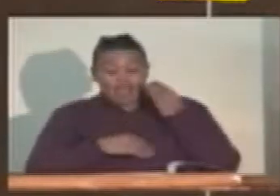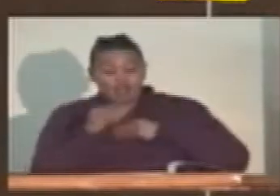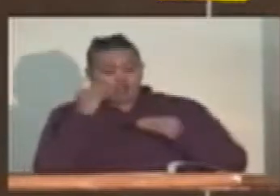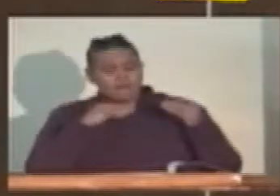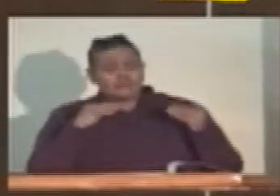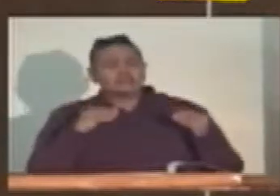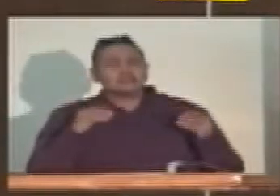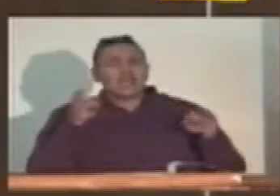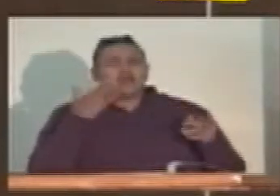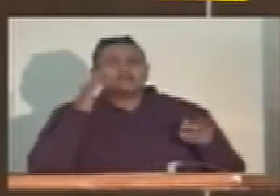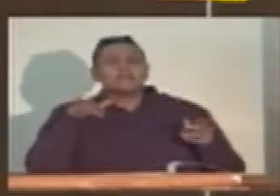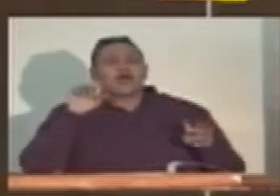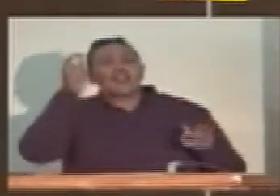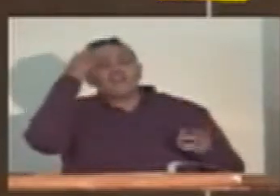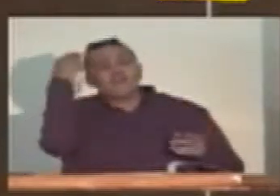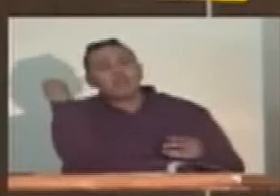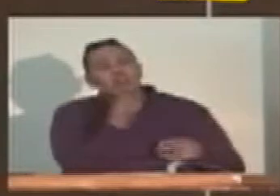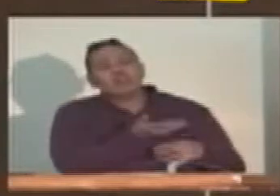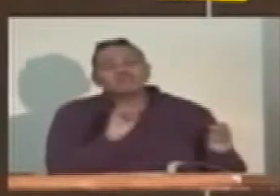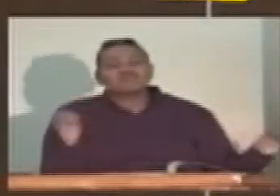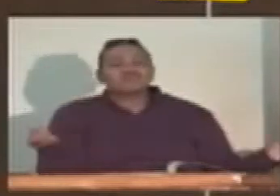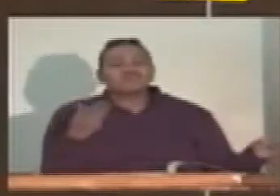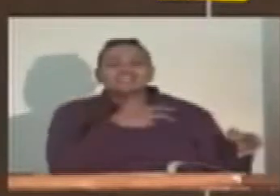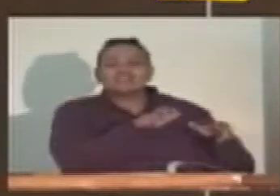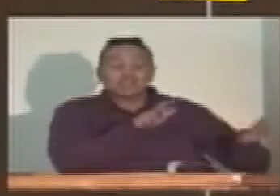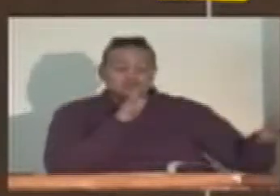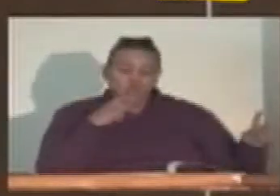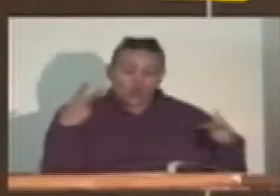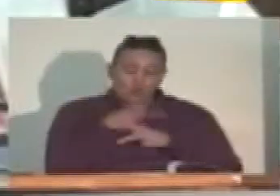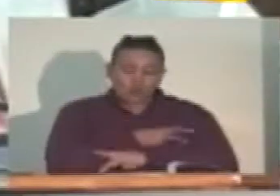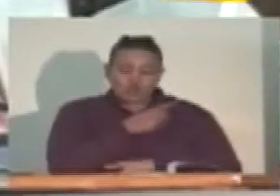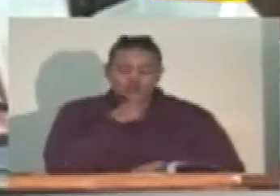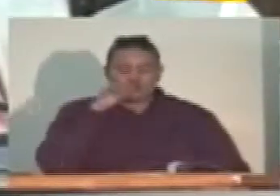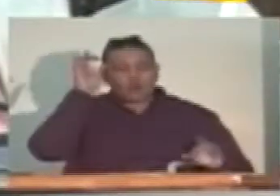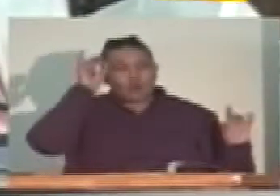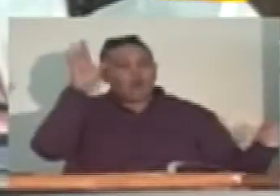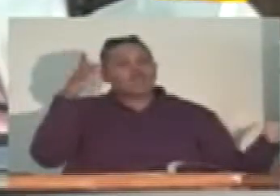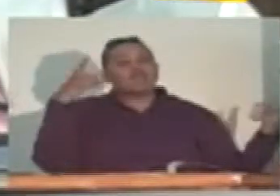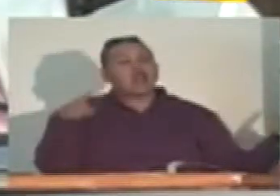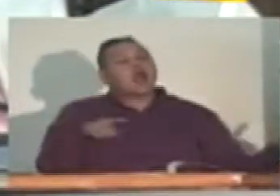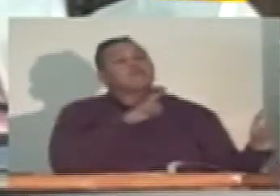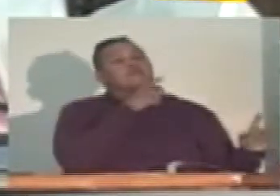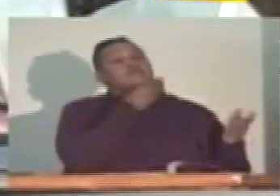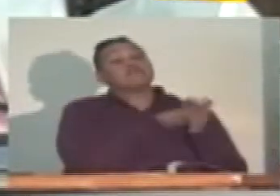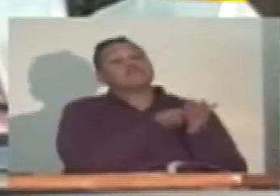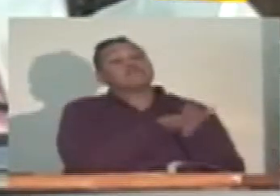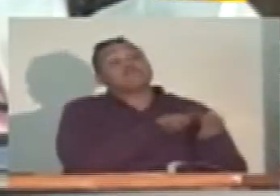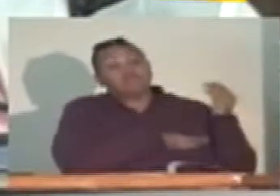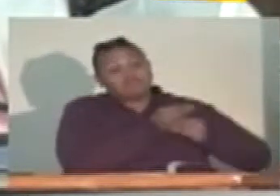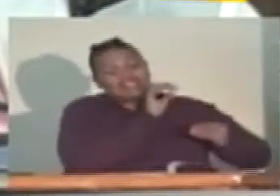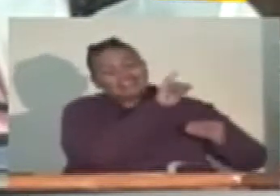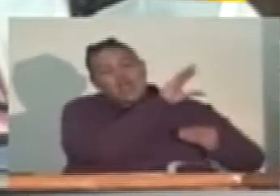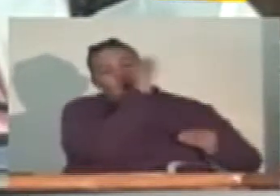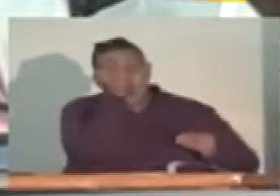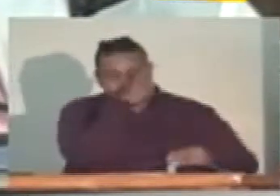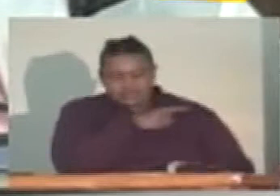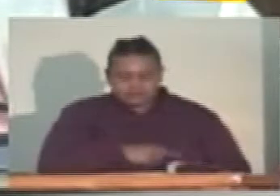inadequate government investment over the years have only worsened the perilous state of affairs at that